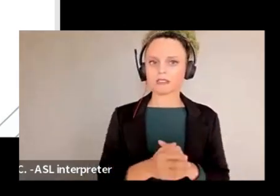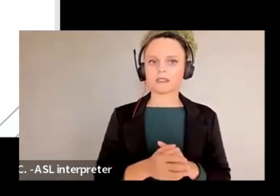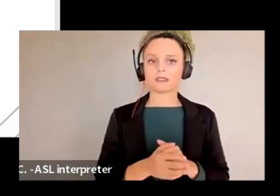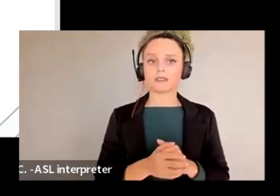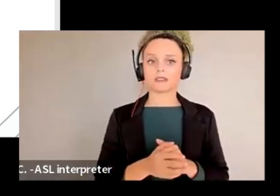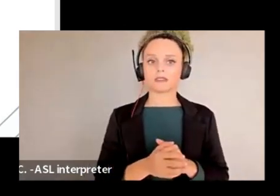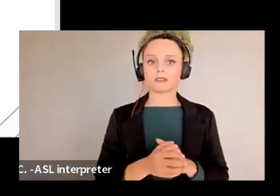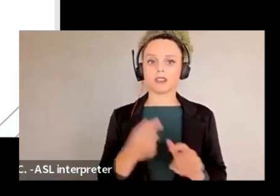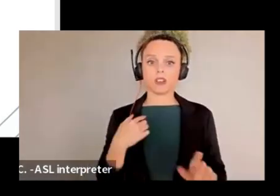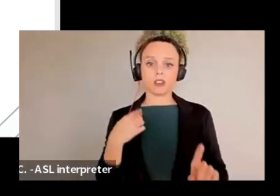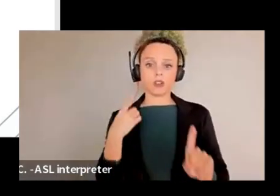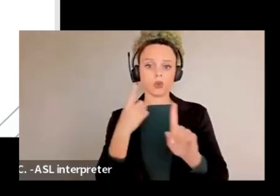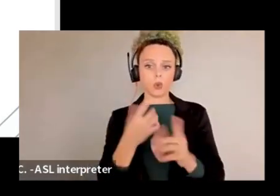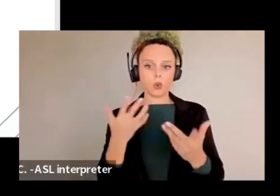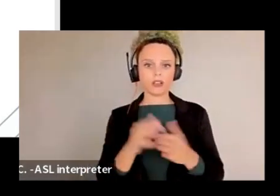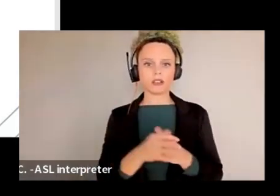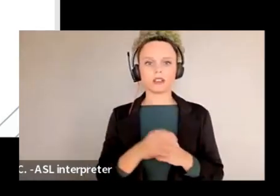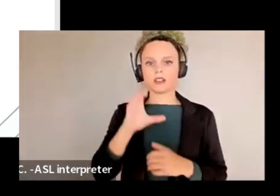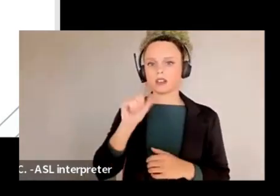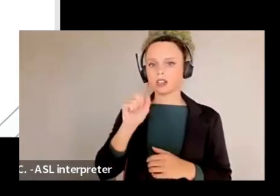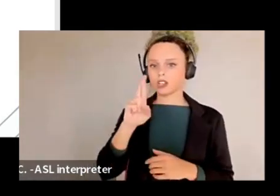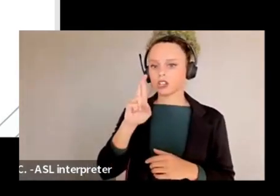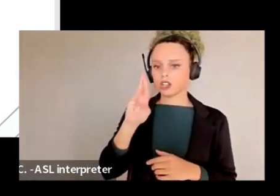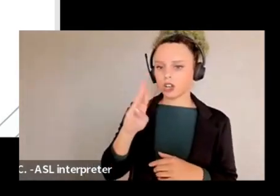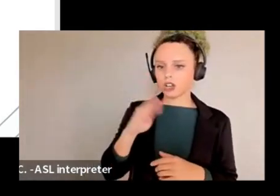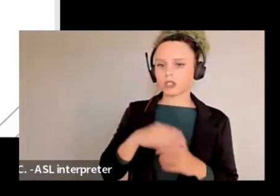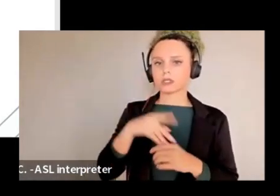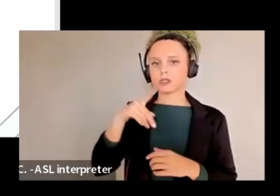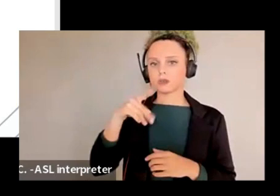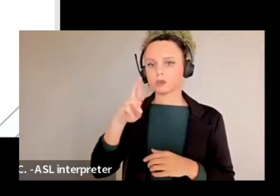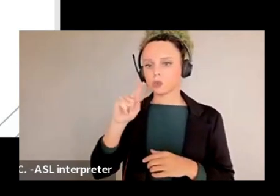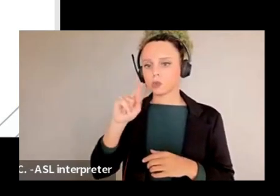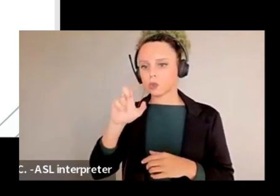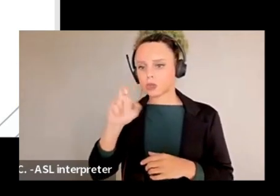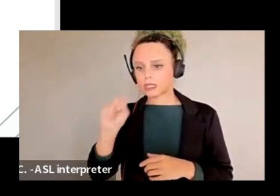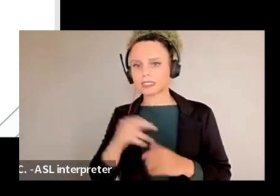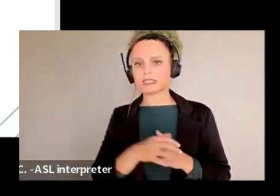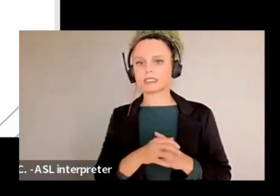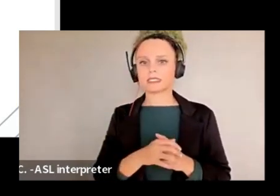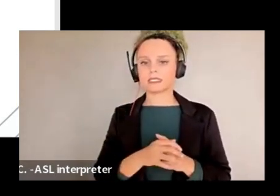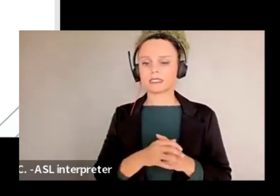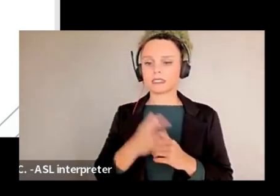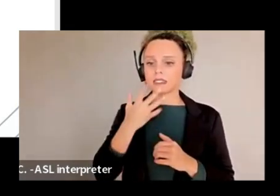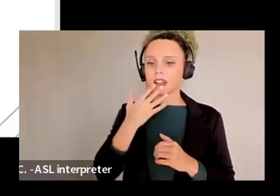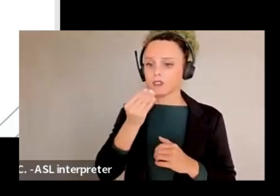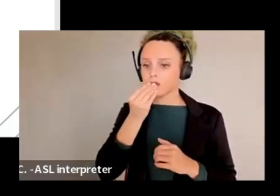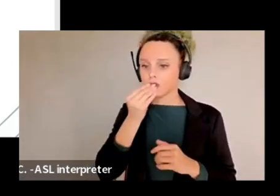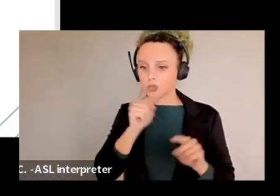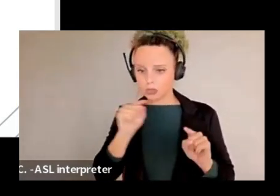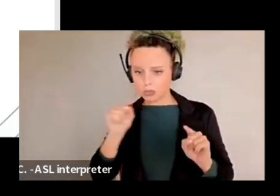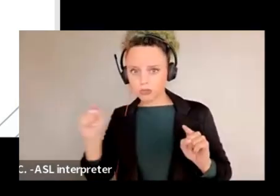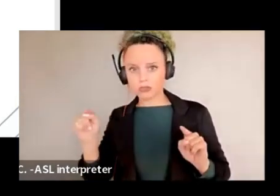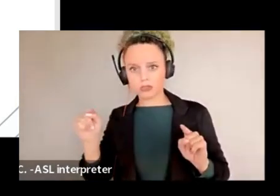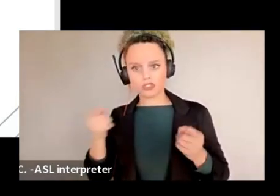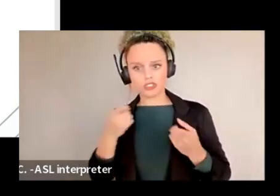can. So aiming for goals of protein, carbohydrates, colorful